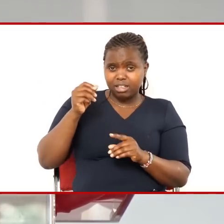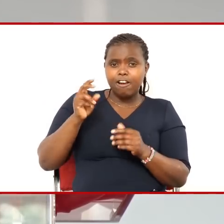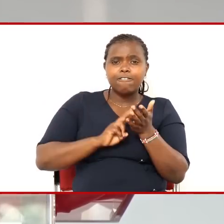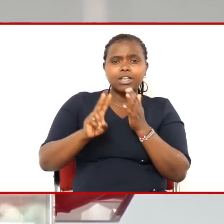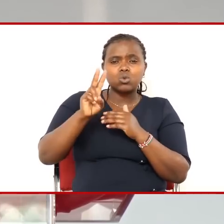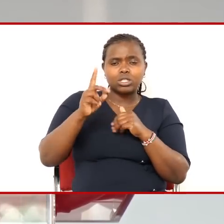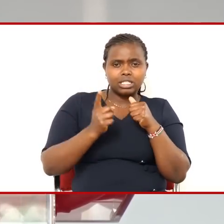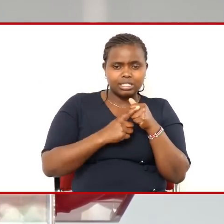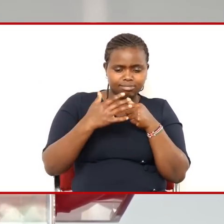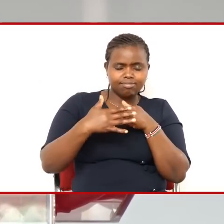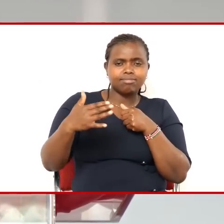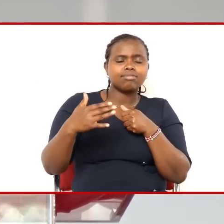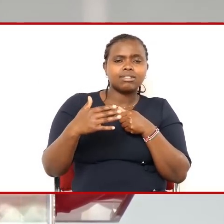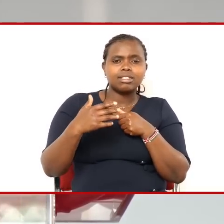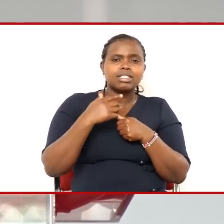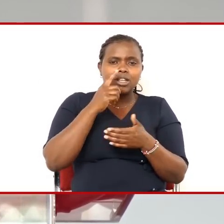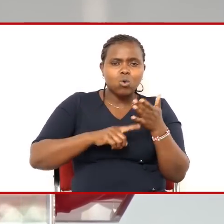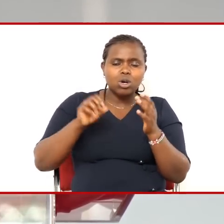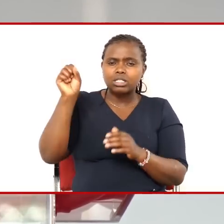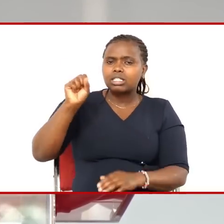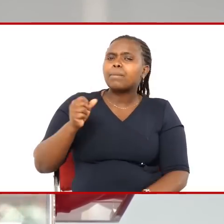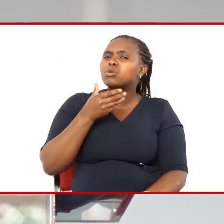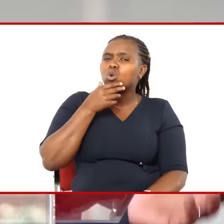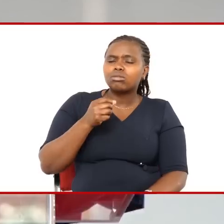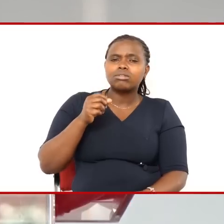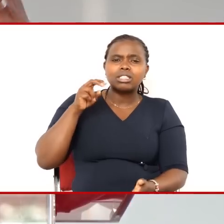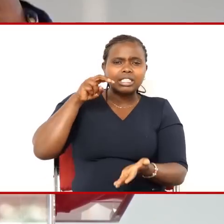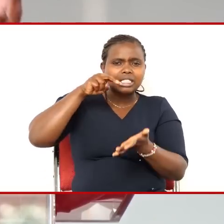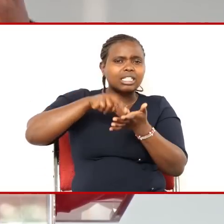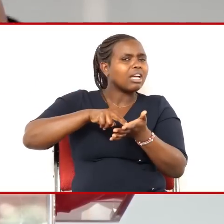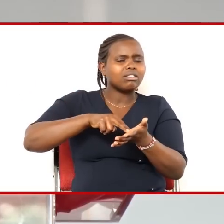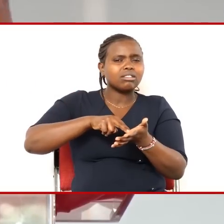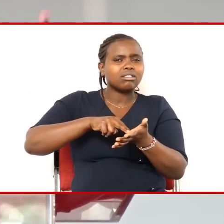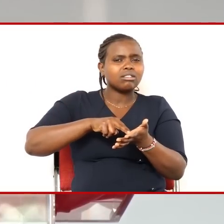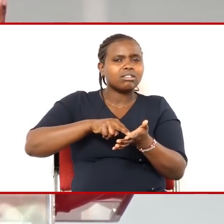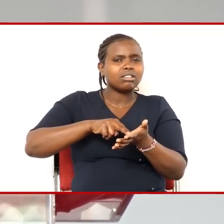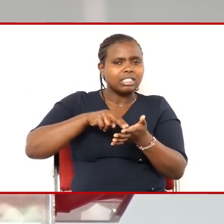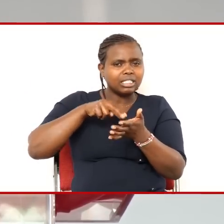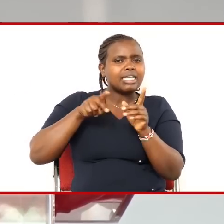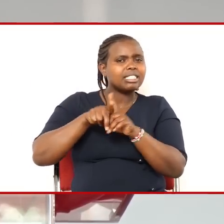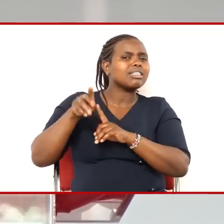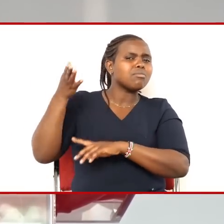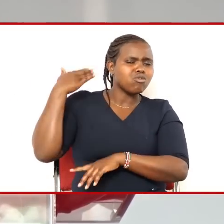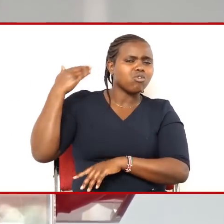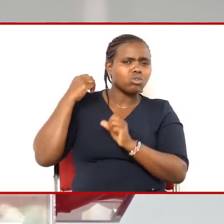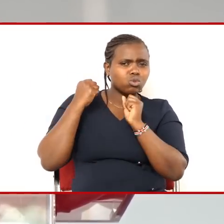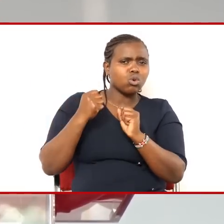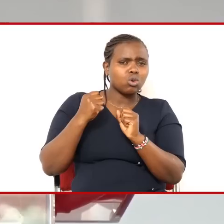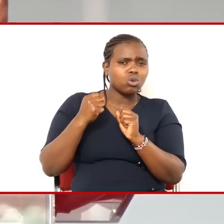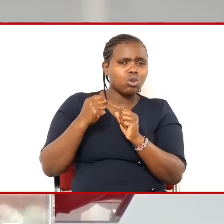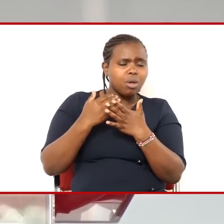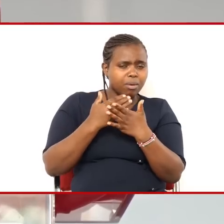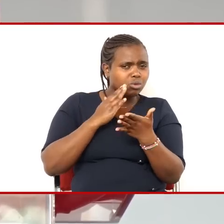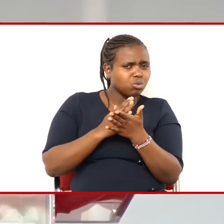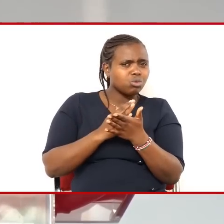verses 26 going onward, says that Samson stands before the people a shell of a man he had been. That was